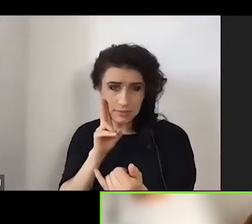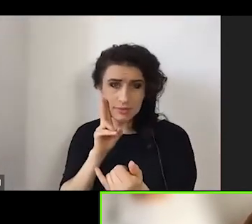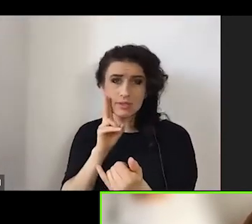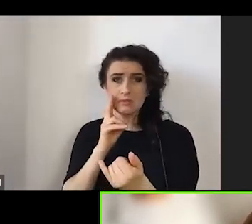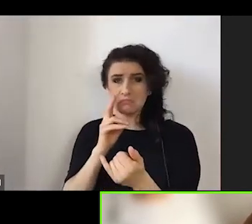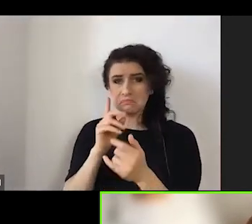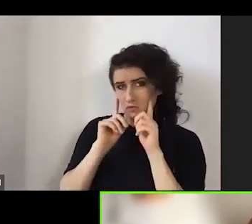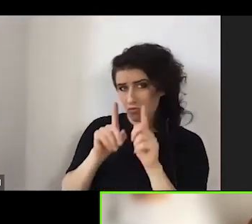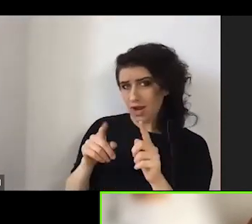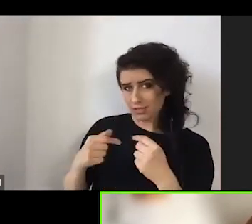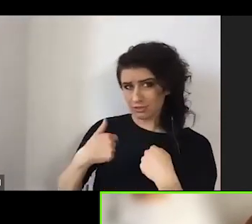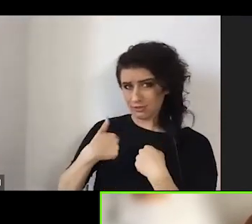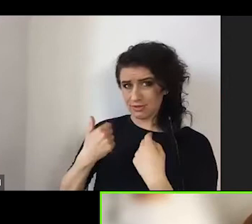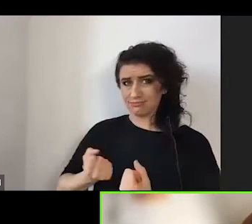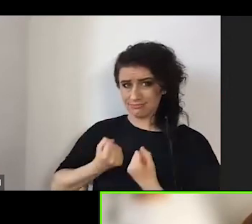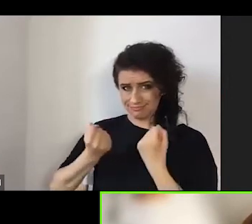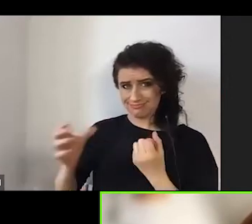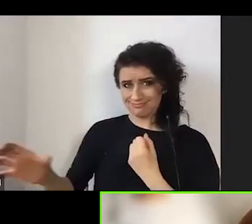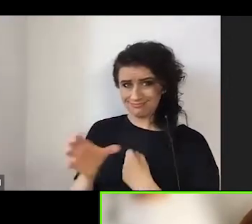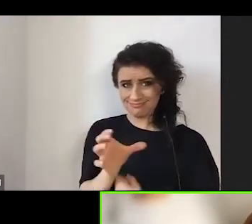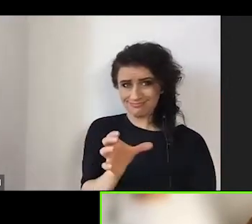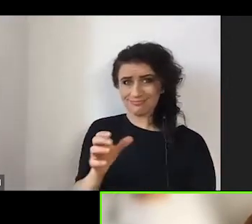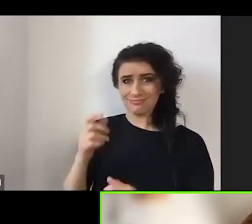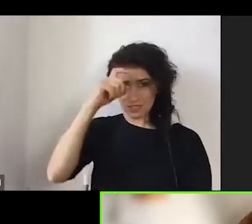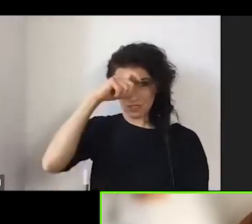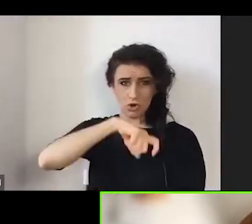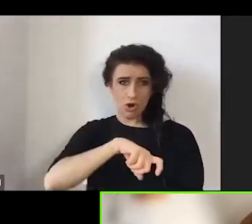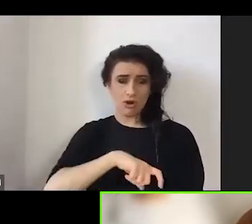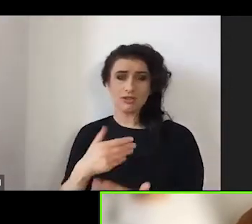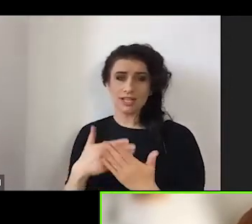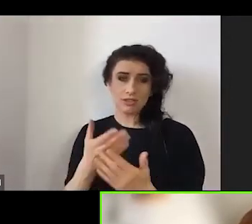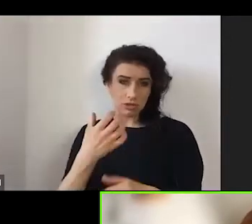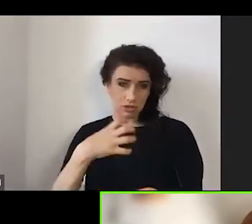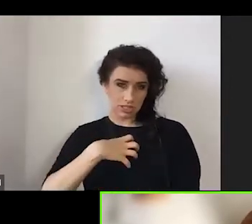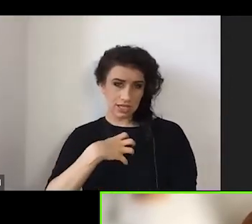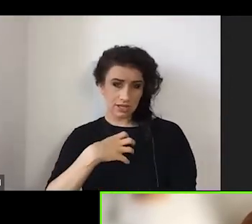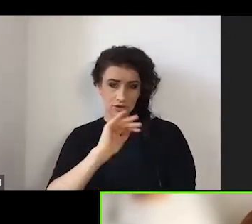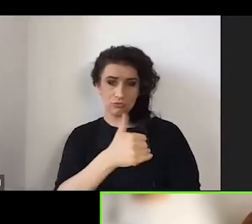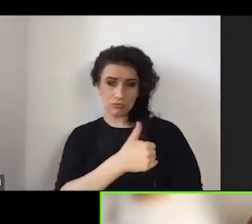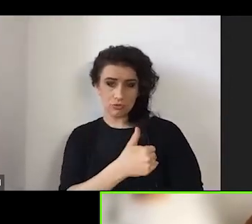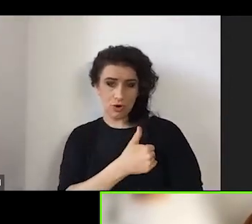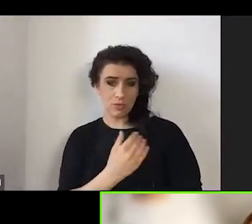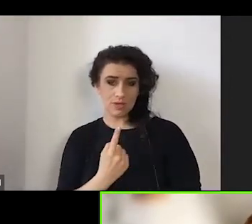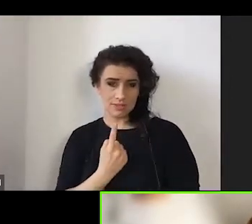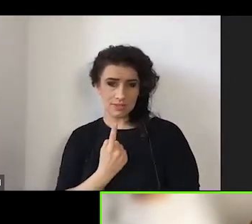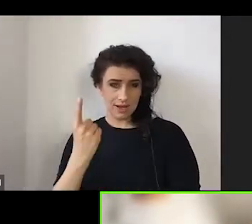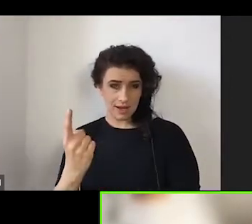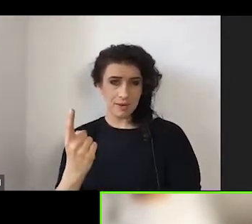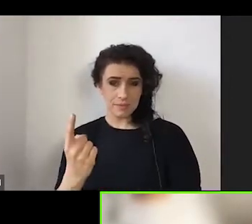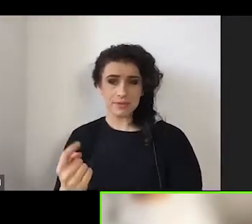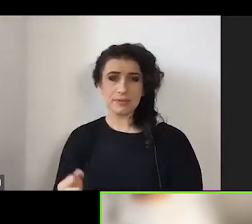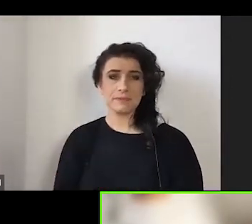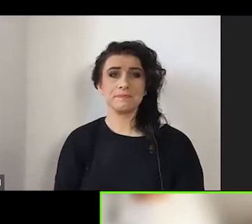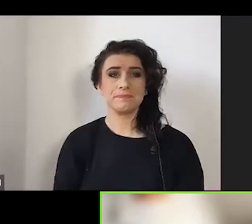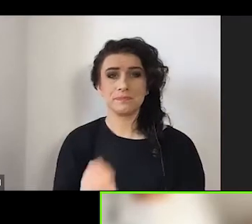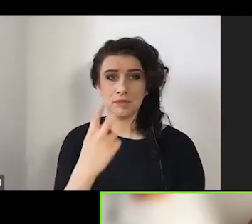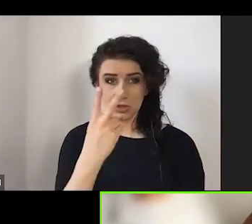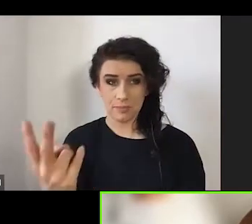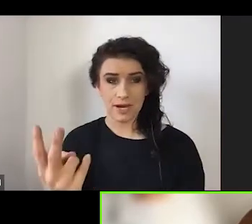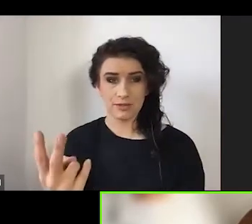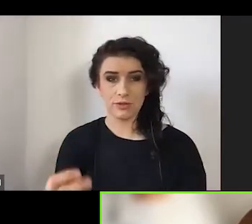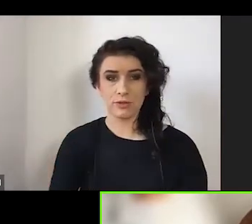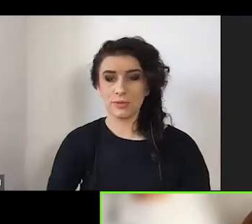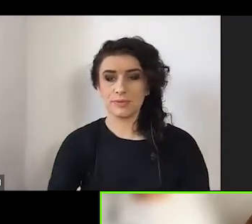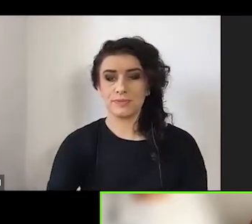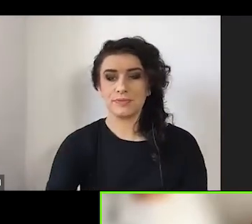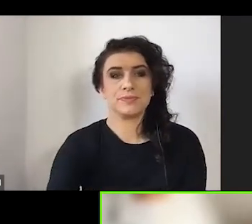that, and then they will realize it would solve or alleviate somehow the problem they have. And I don't know if that